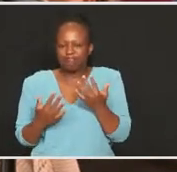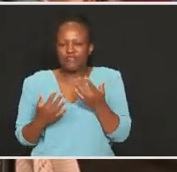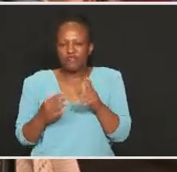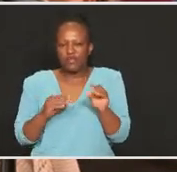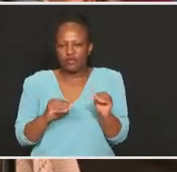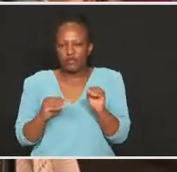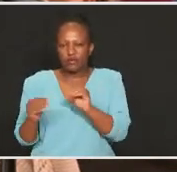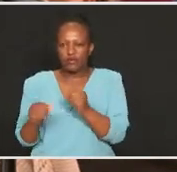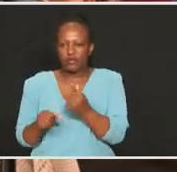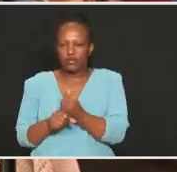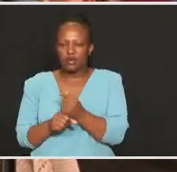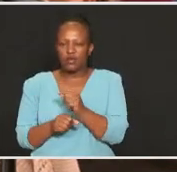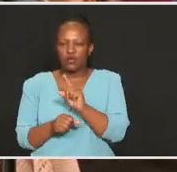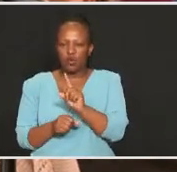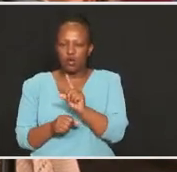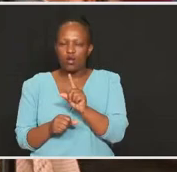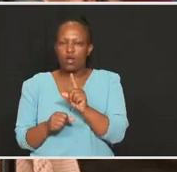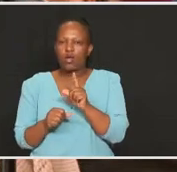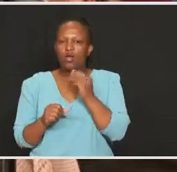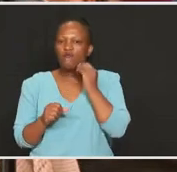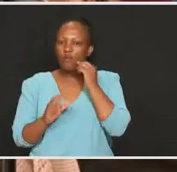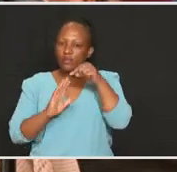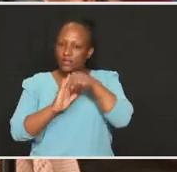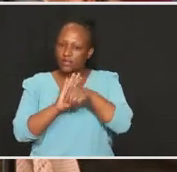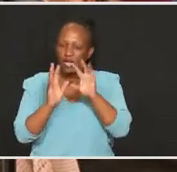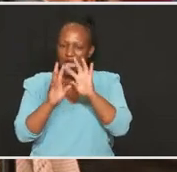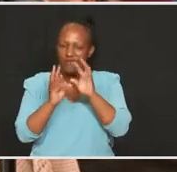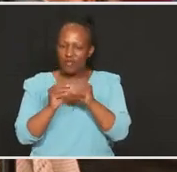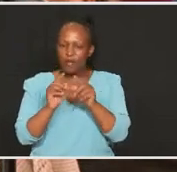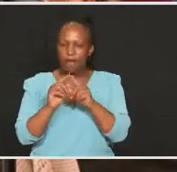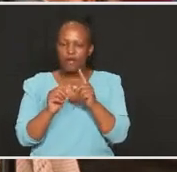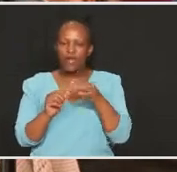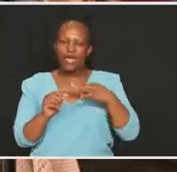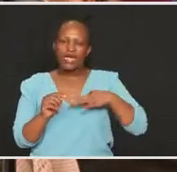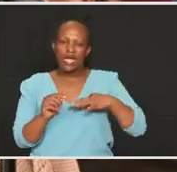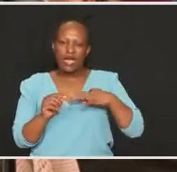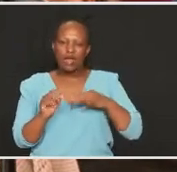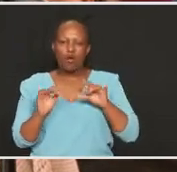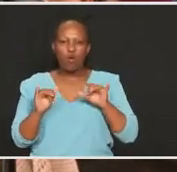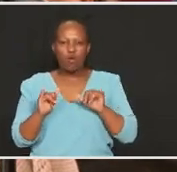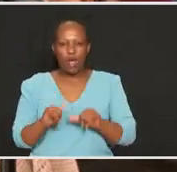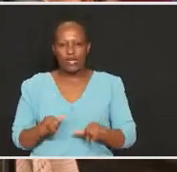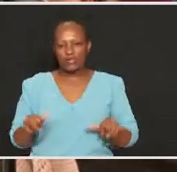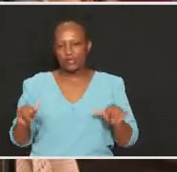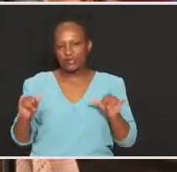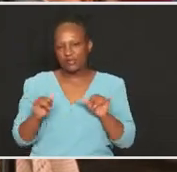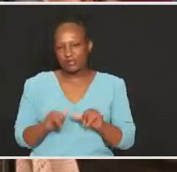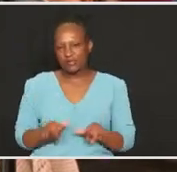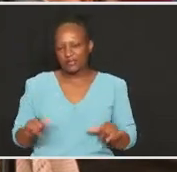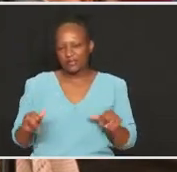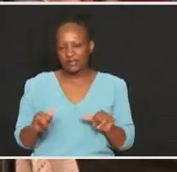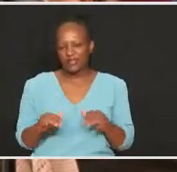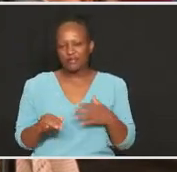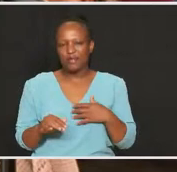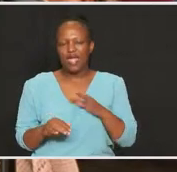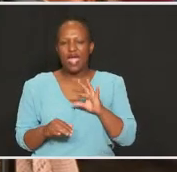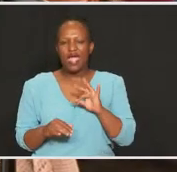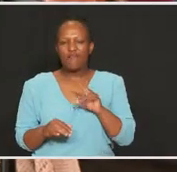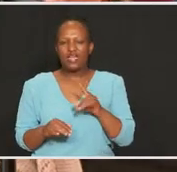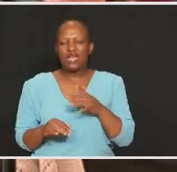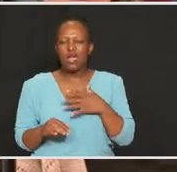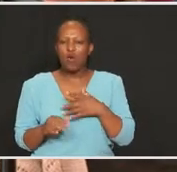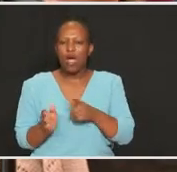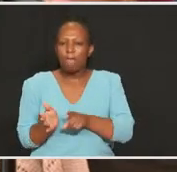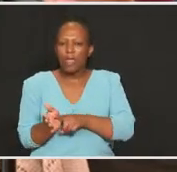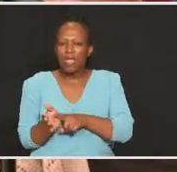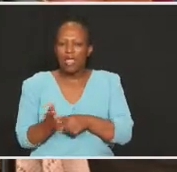I don't have all the detail matter of fact is this little girl started waiting and soiling her pants every day in